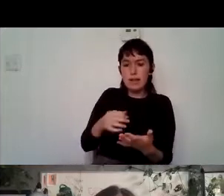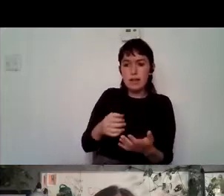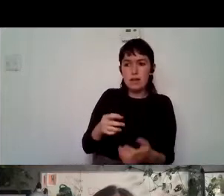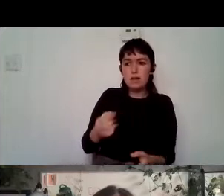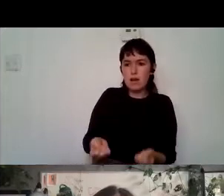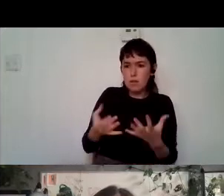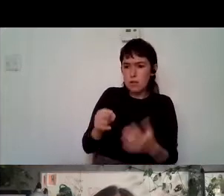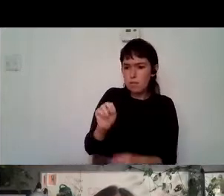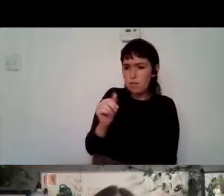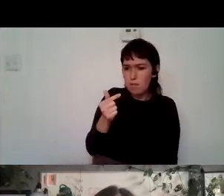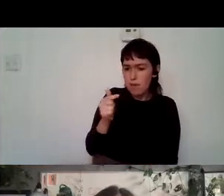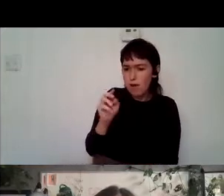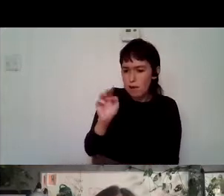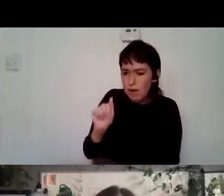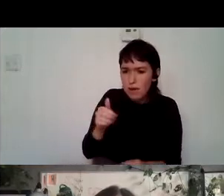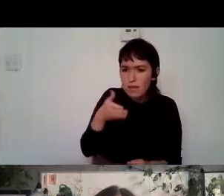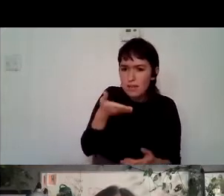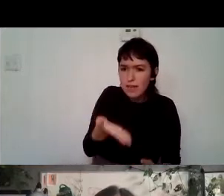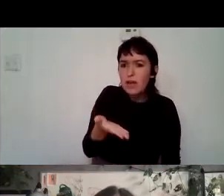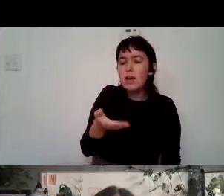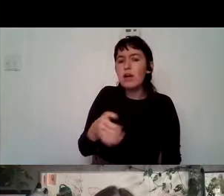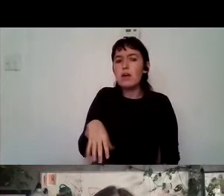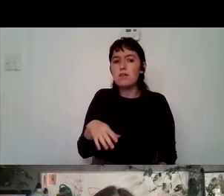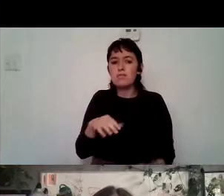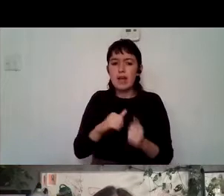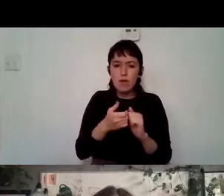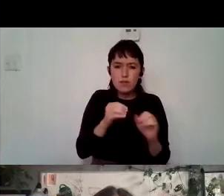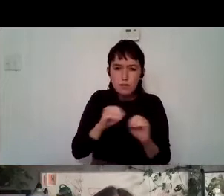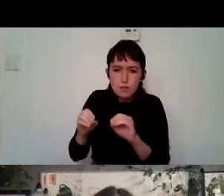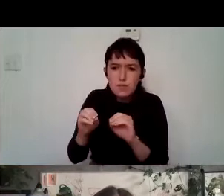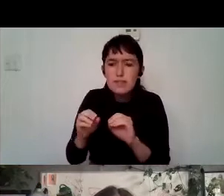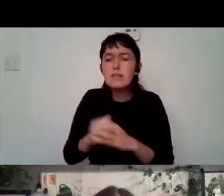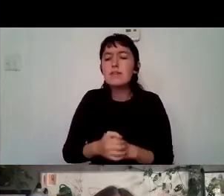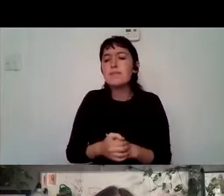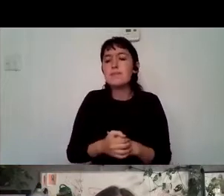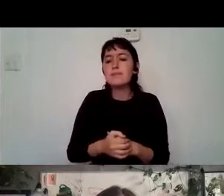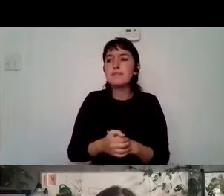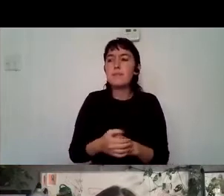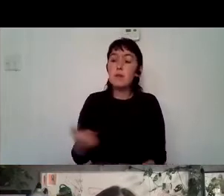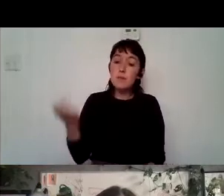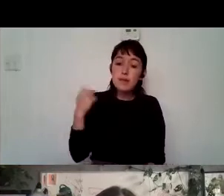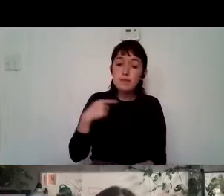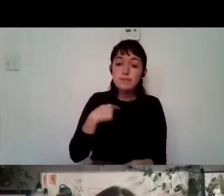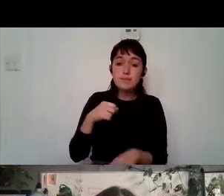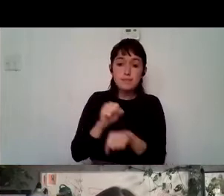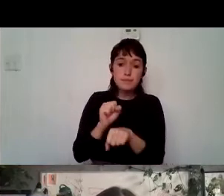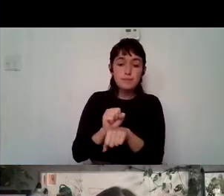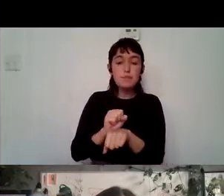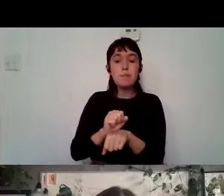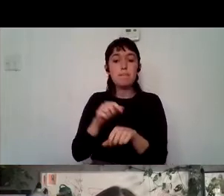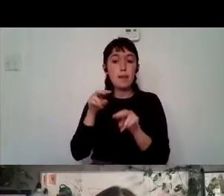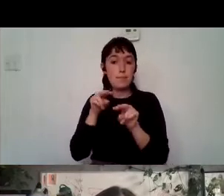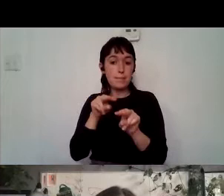located. So there's a lot of ways to monitor volcanoes. I used to work in the monitoring agency of my country,